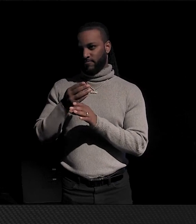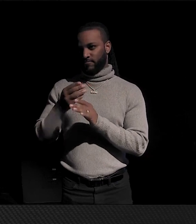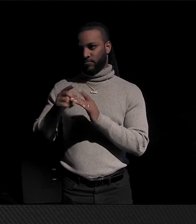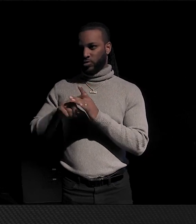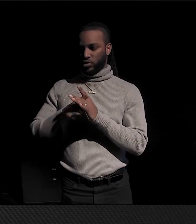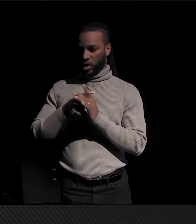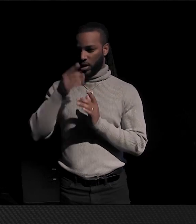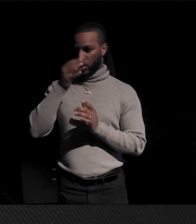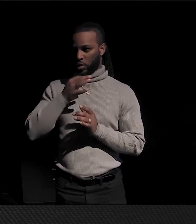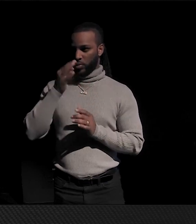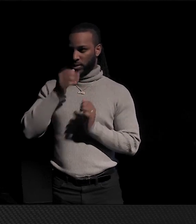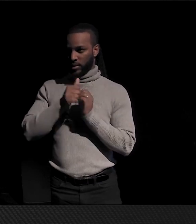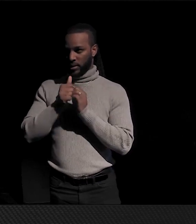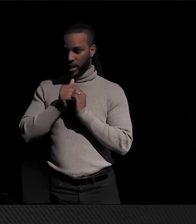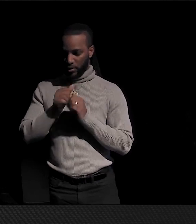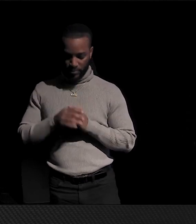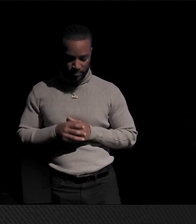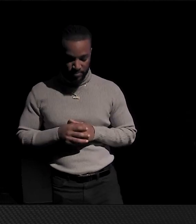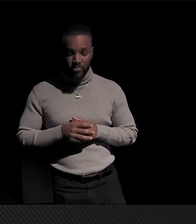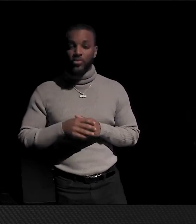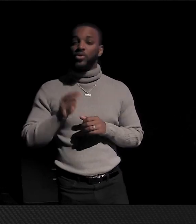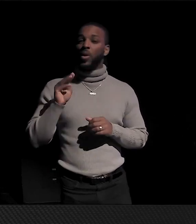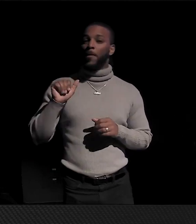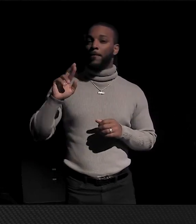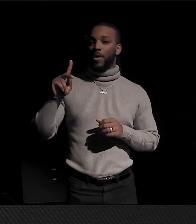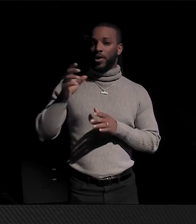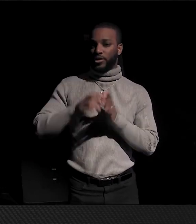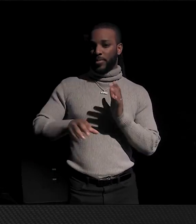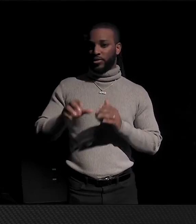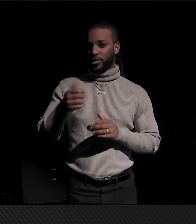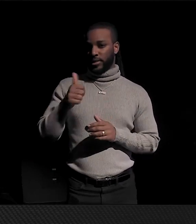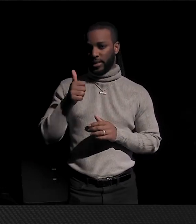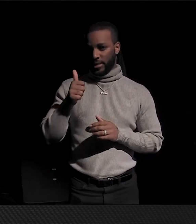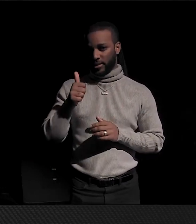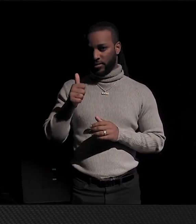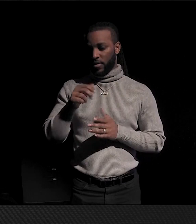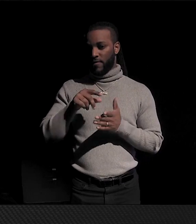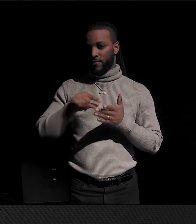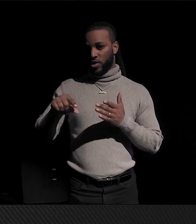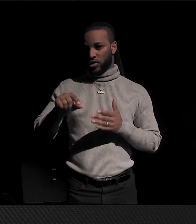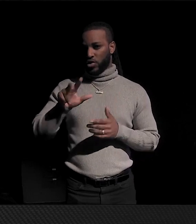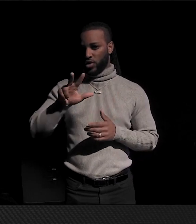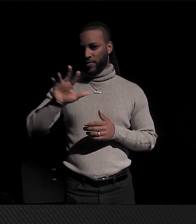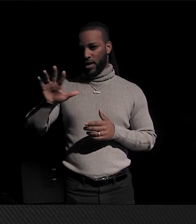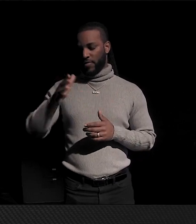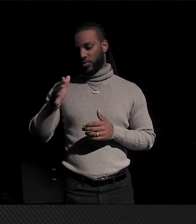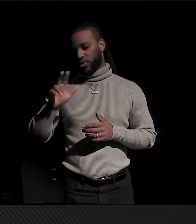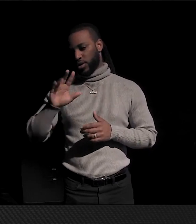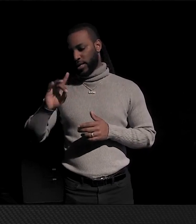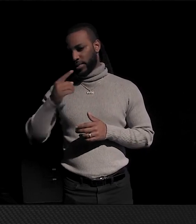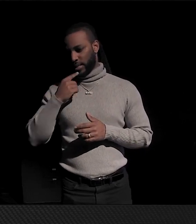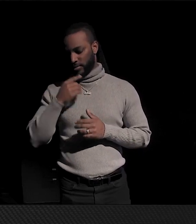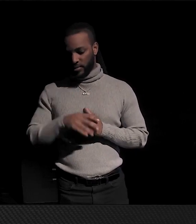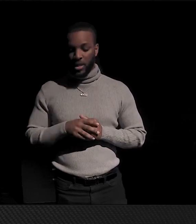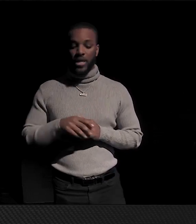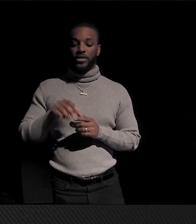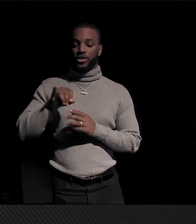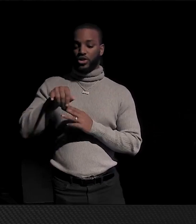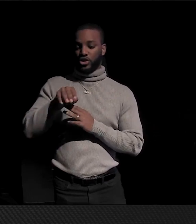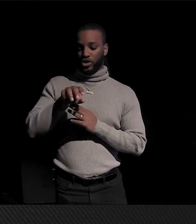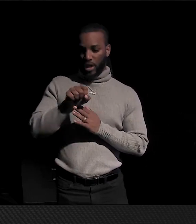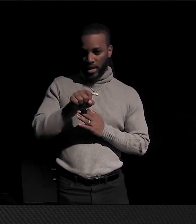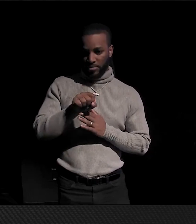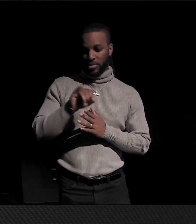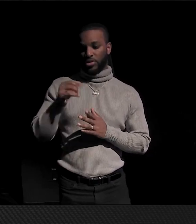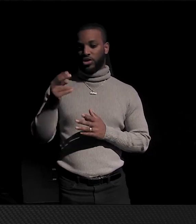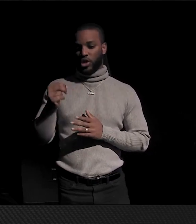into communion and sing this song. Here's what Mark chapter 10, verse 35 to 38 says. It says, then James and John,